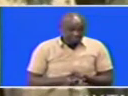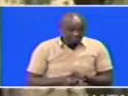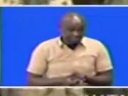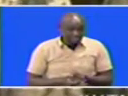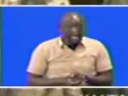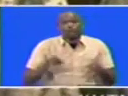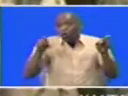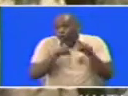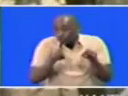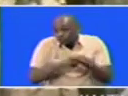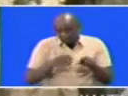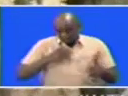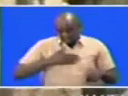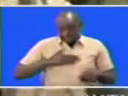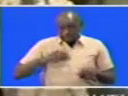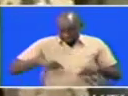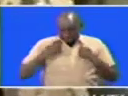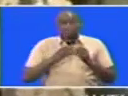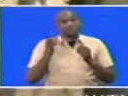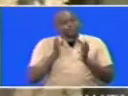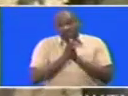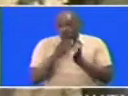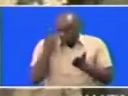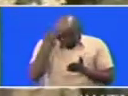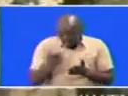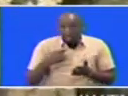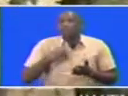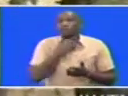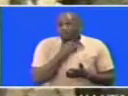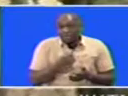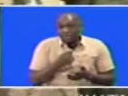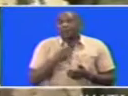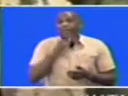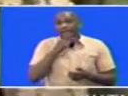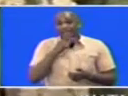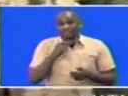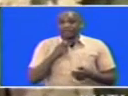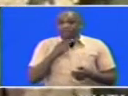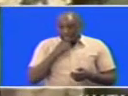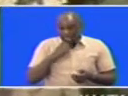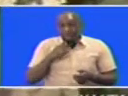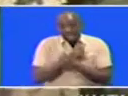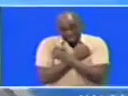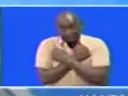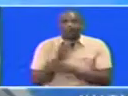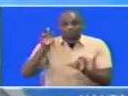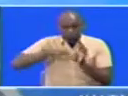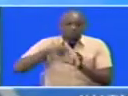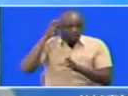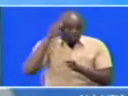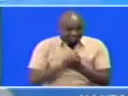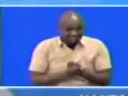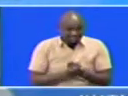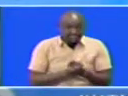And also on my behalf, I come here because I want the money also. I want to join college. Hapa